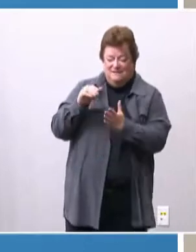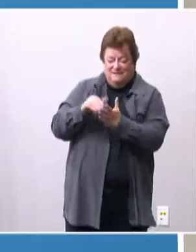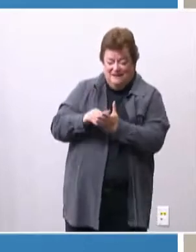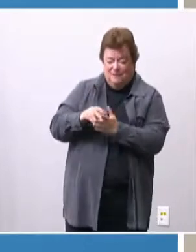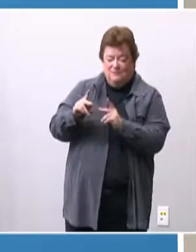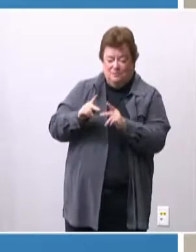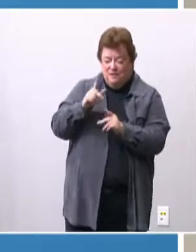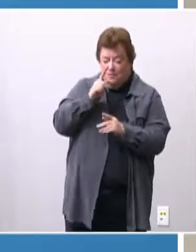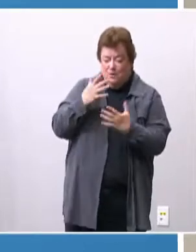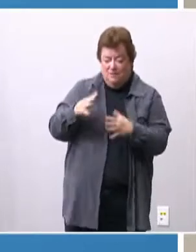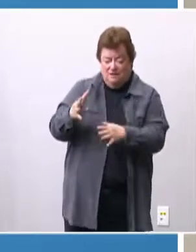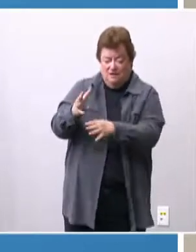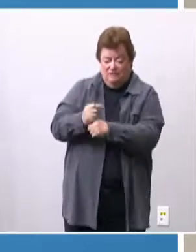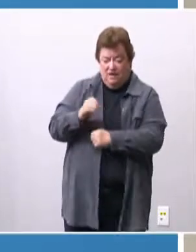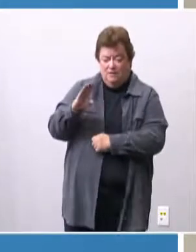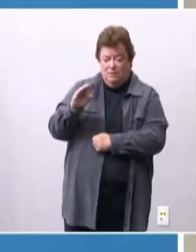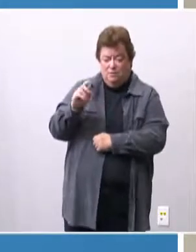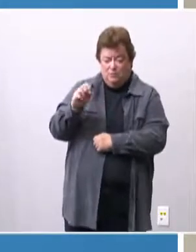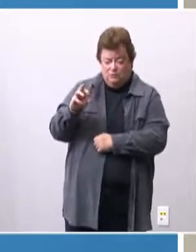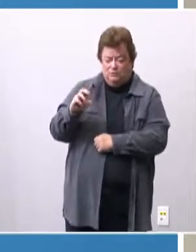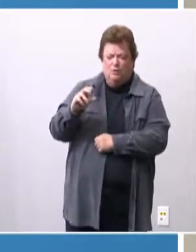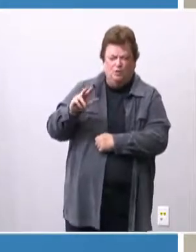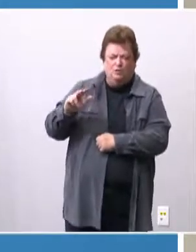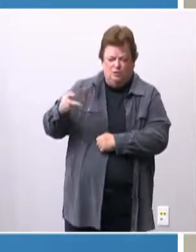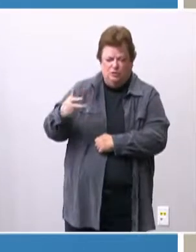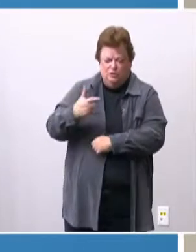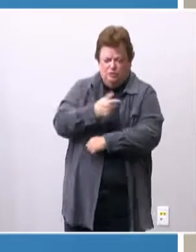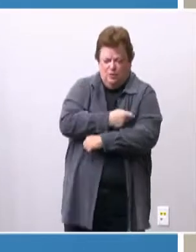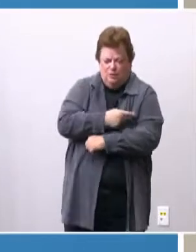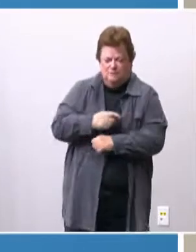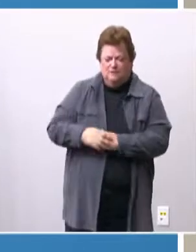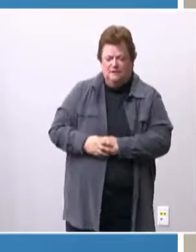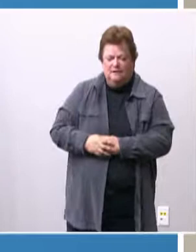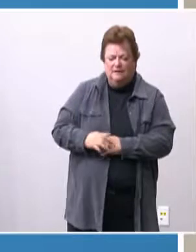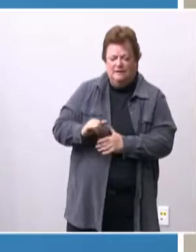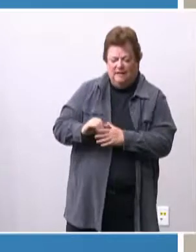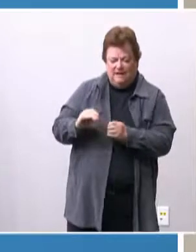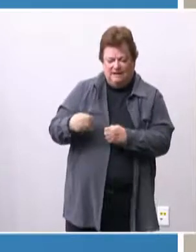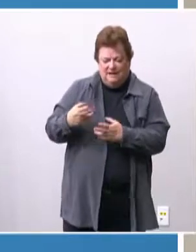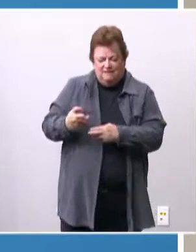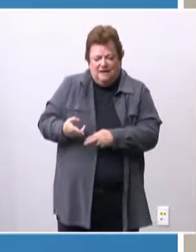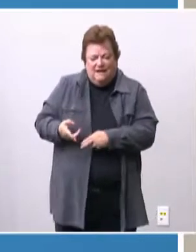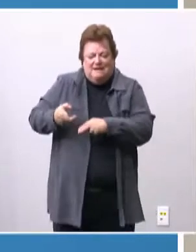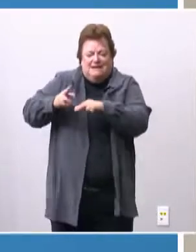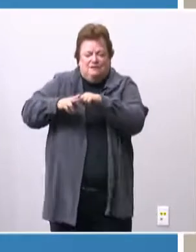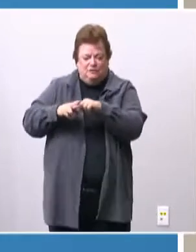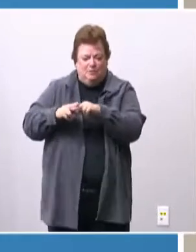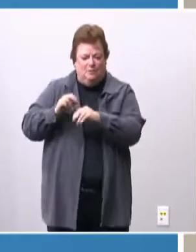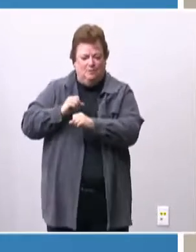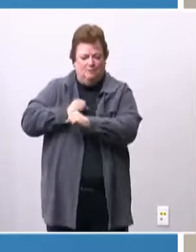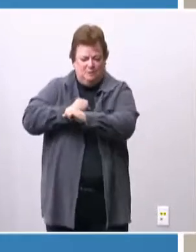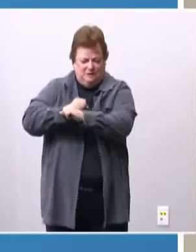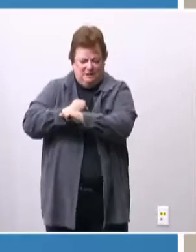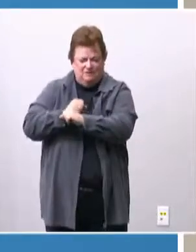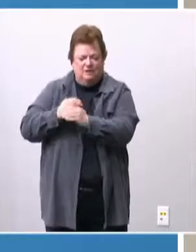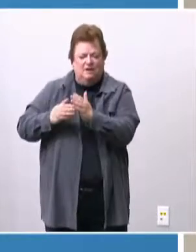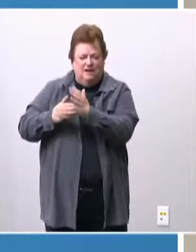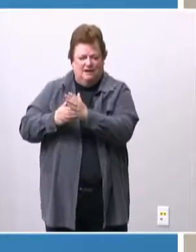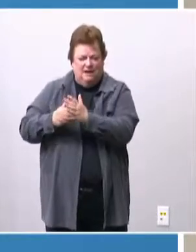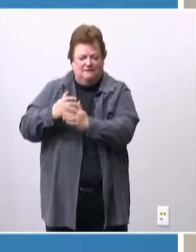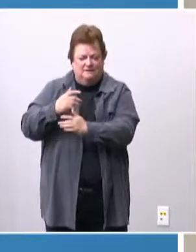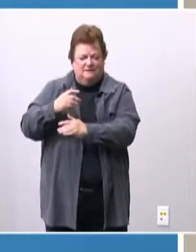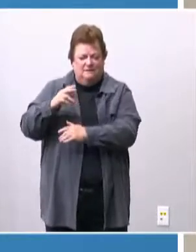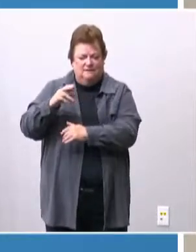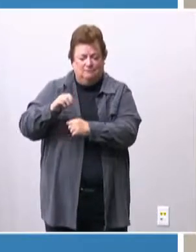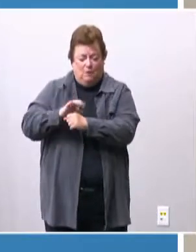have received a booster dose or third dose, which provides an additional layer of protection against the virus they didn't